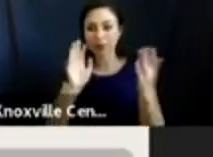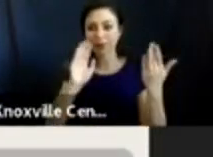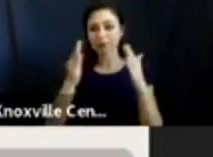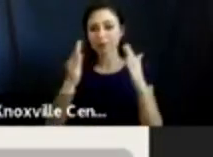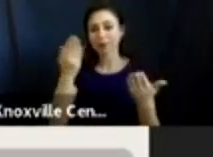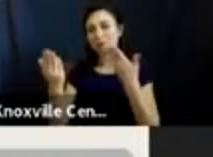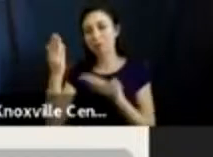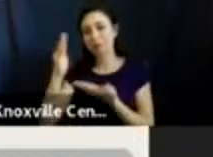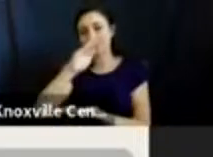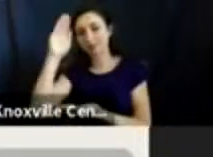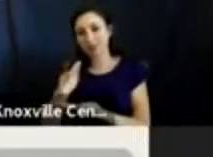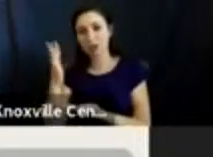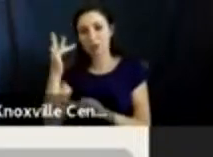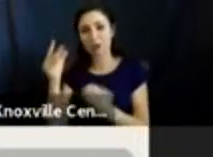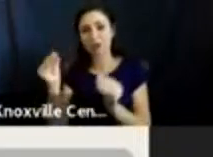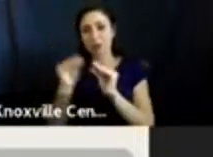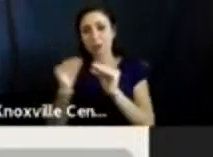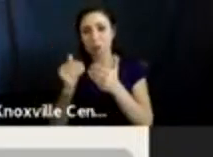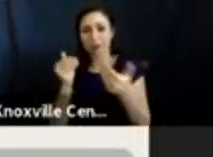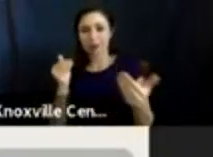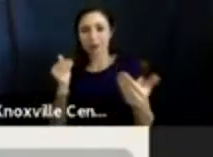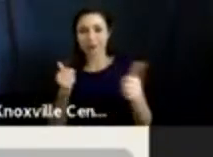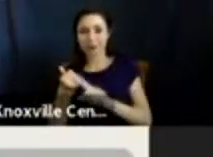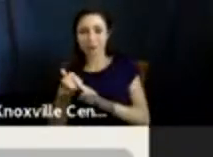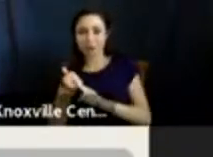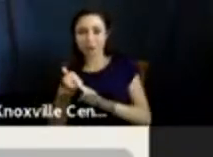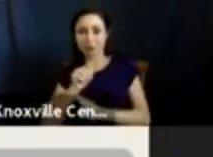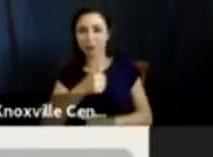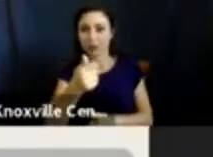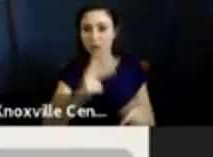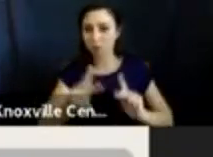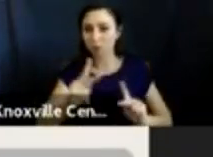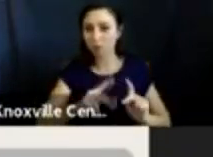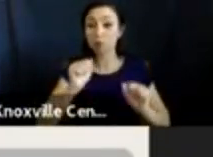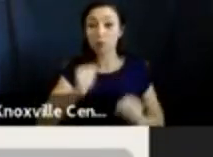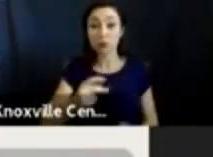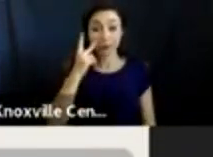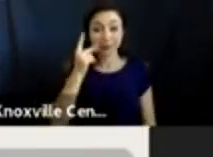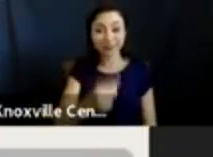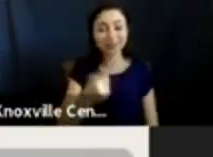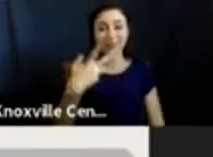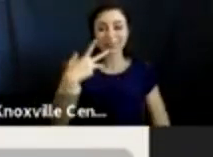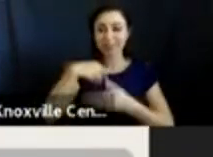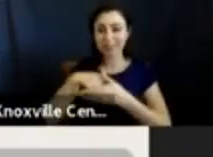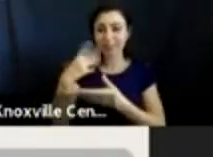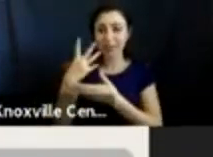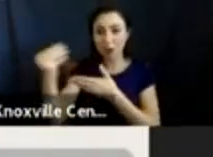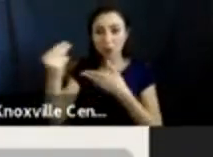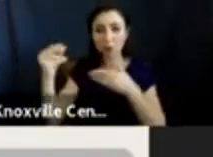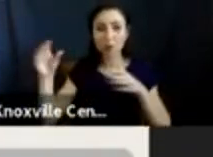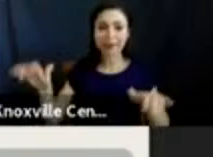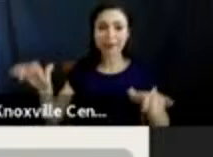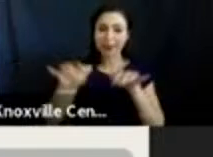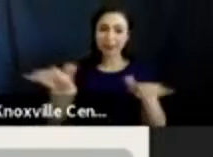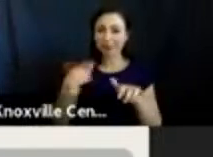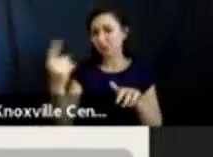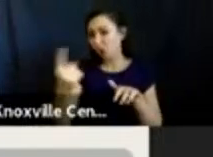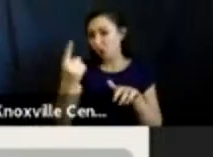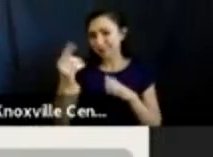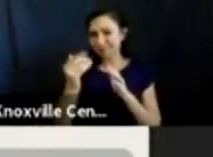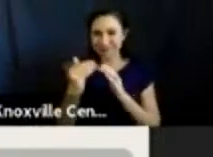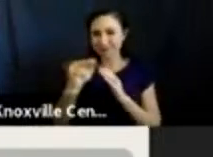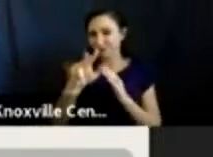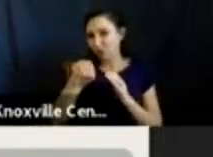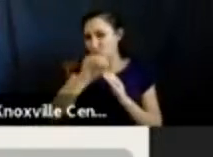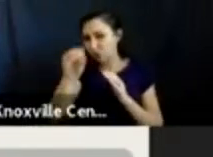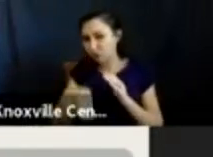less so because there's more distance between themselves and others. For example, you can see here, engaging in outdoor activities, only just over